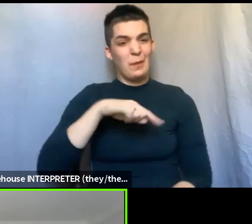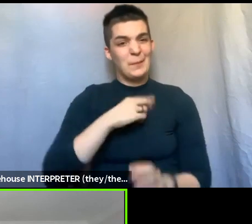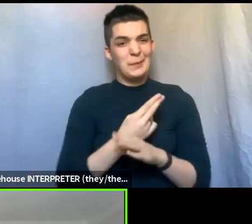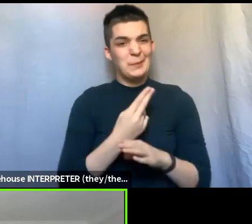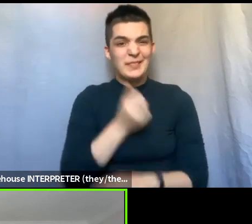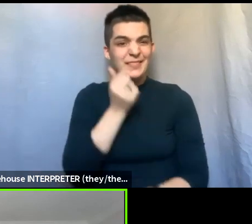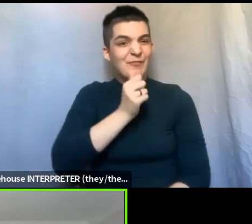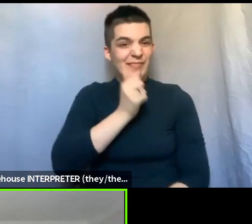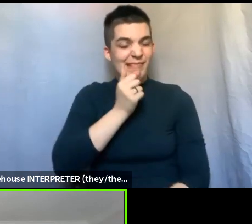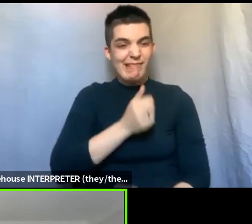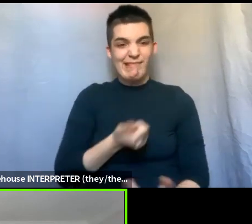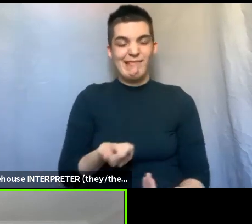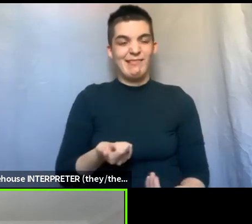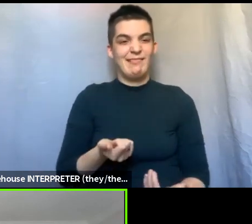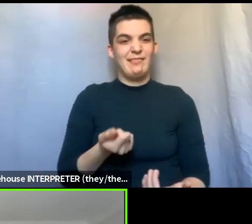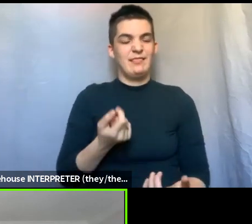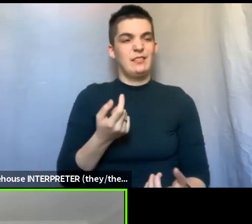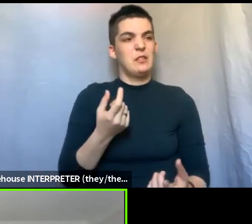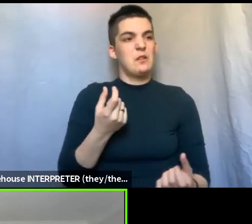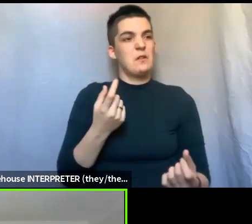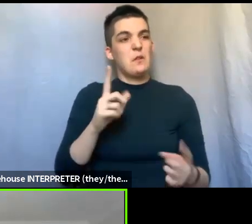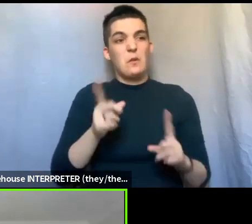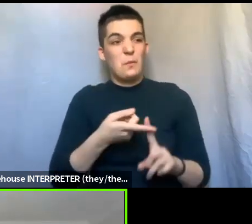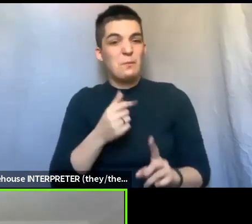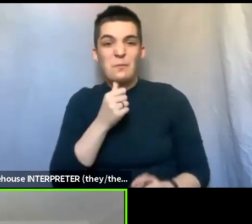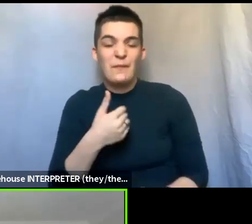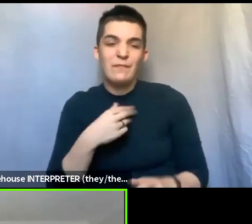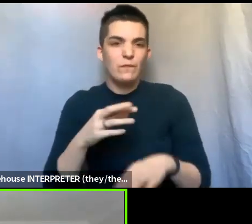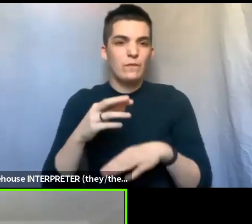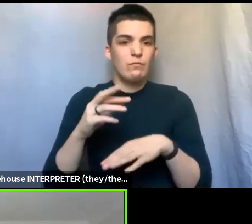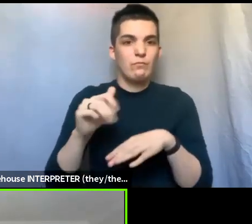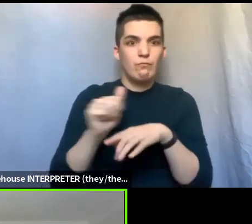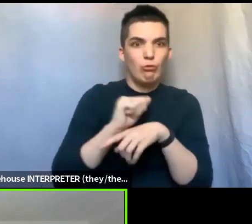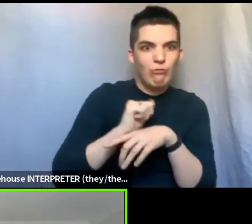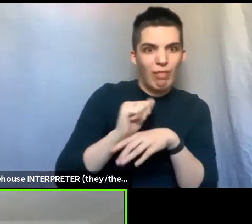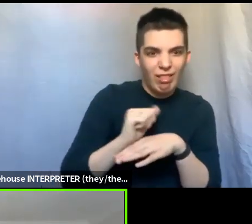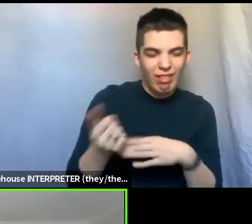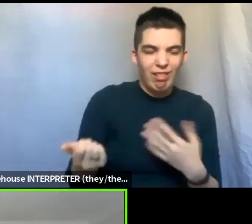we go into rehearsal rooms. So for anyone who is